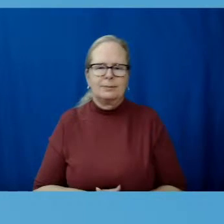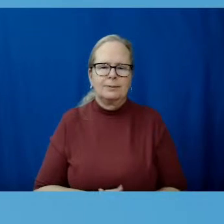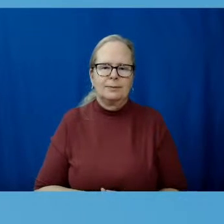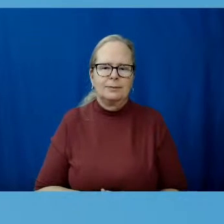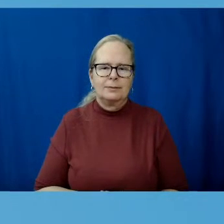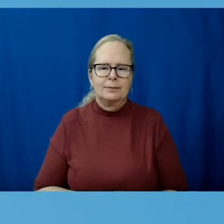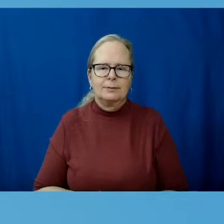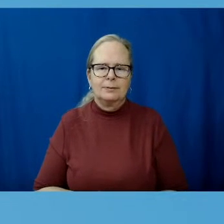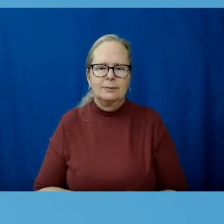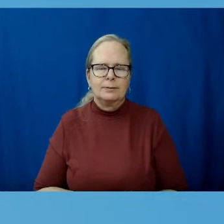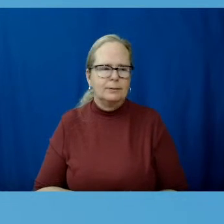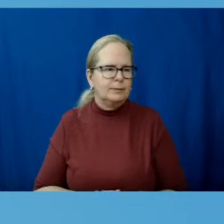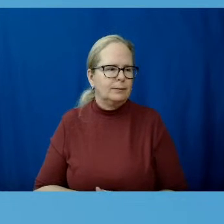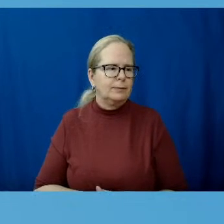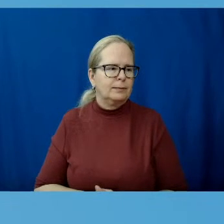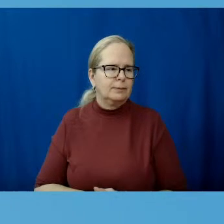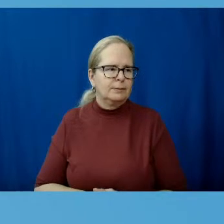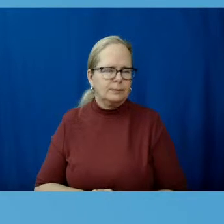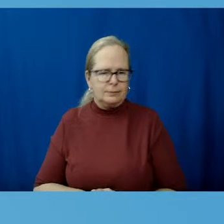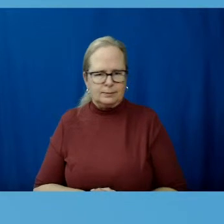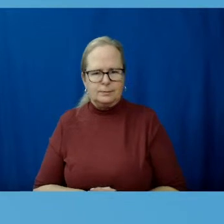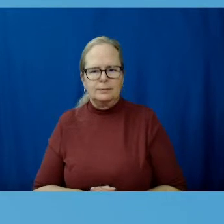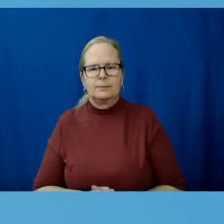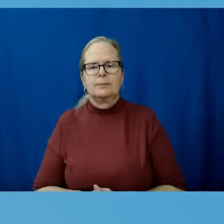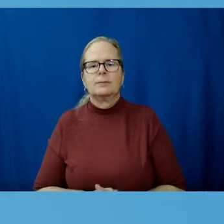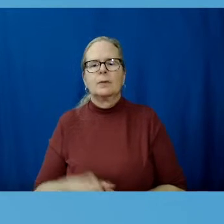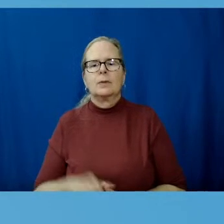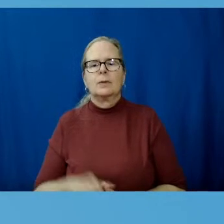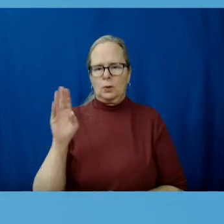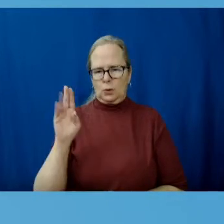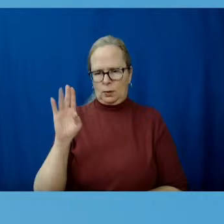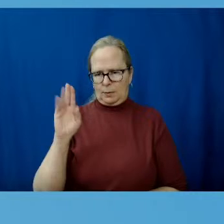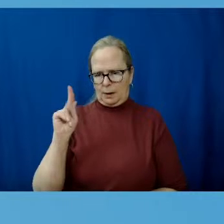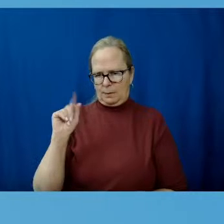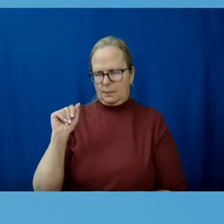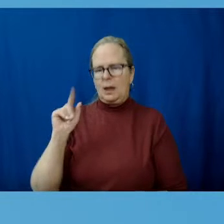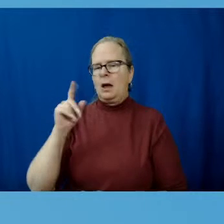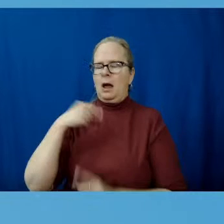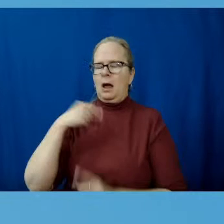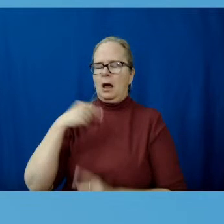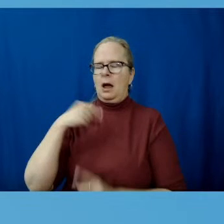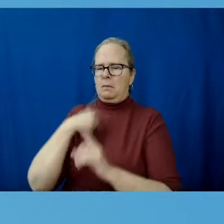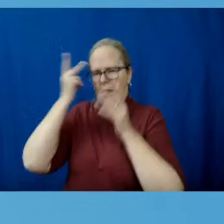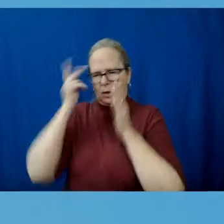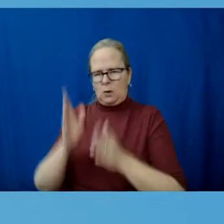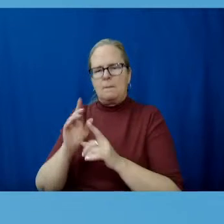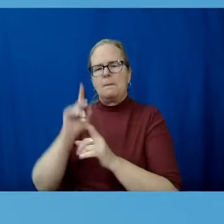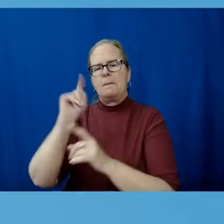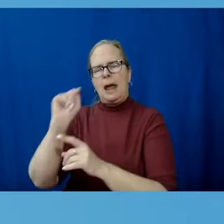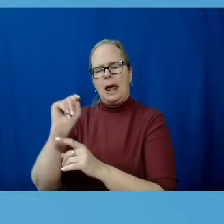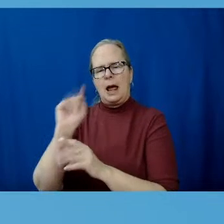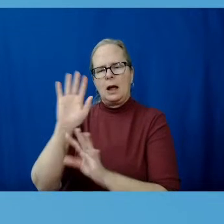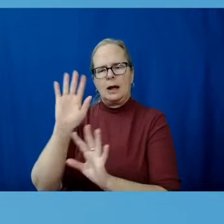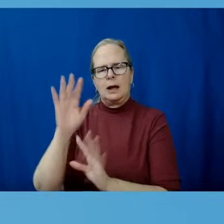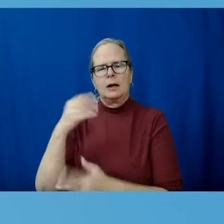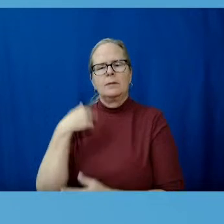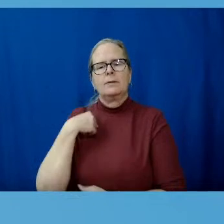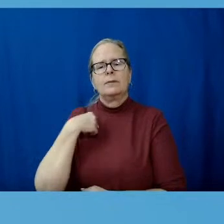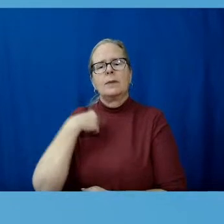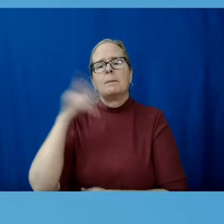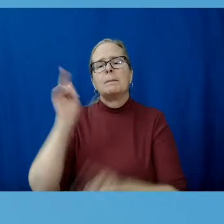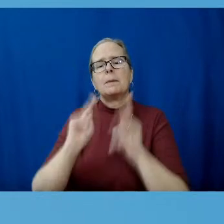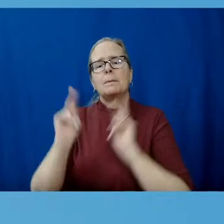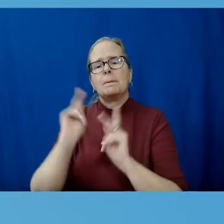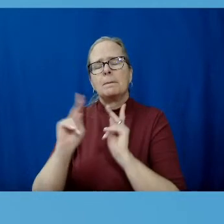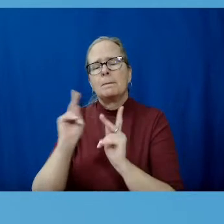think there's something that people who are not UCP supporters can do, and I think there is a lot